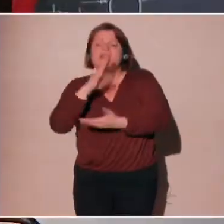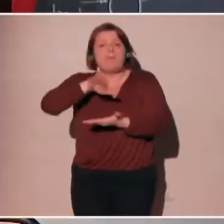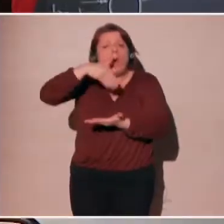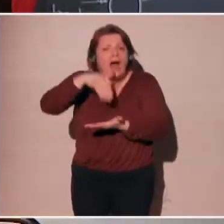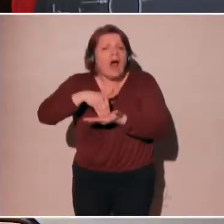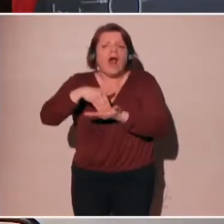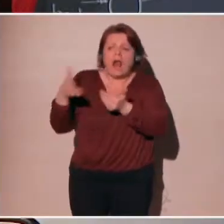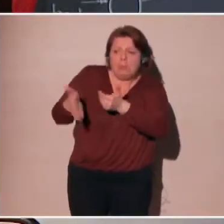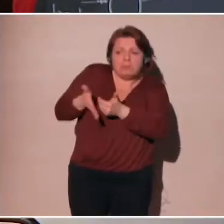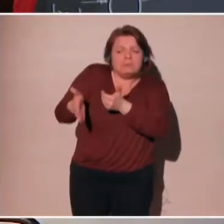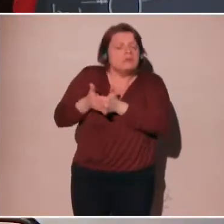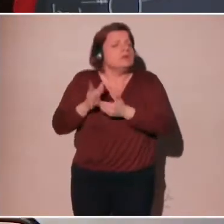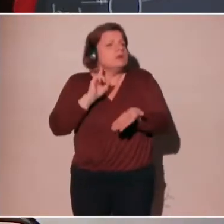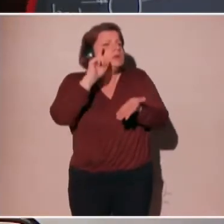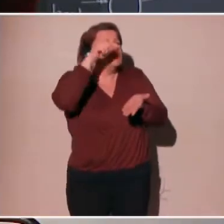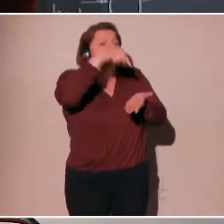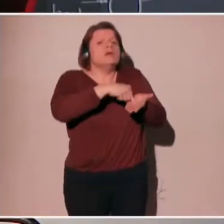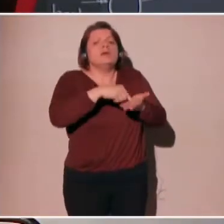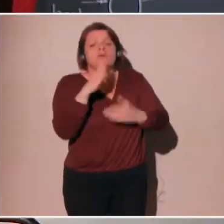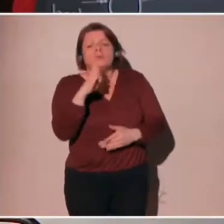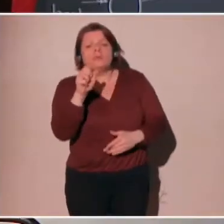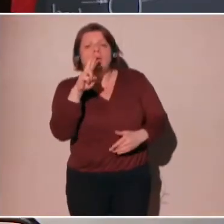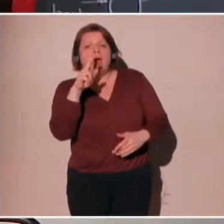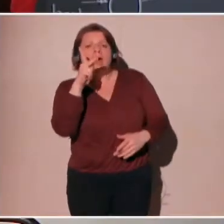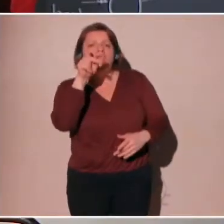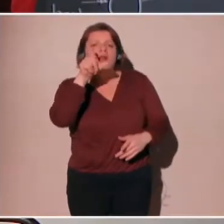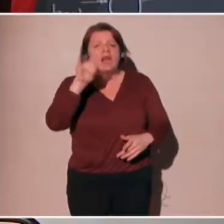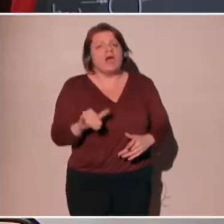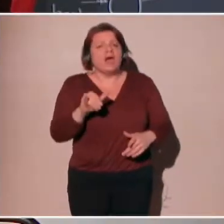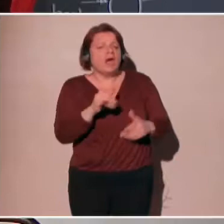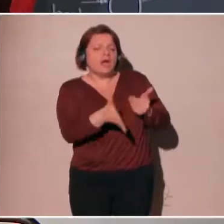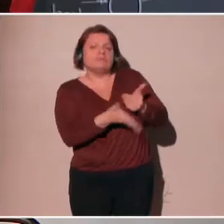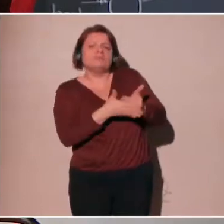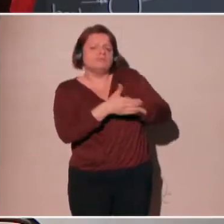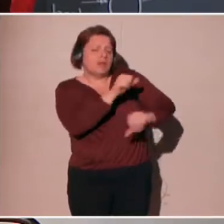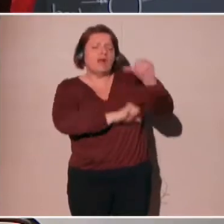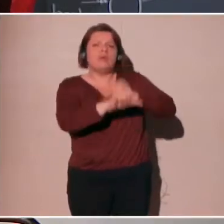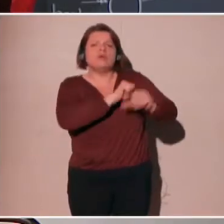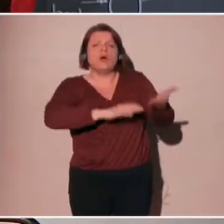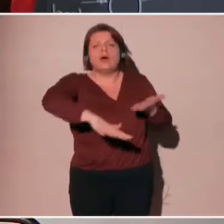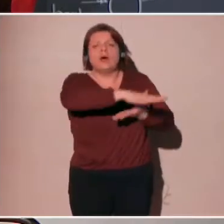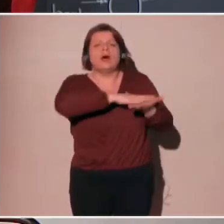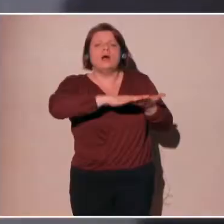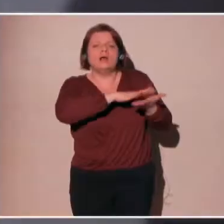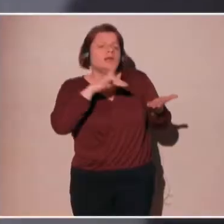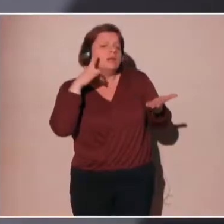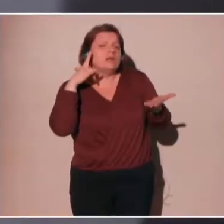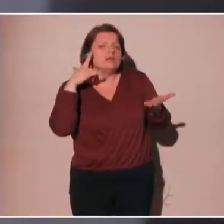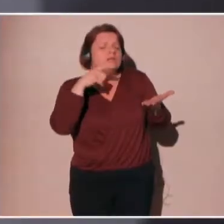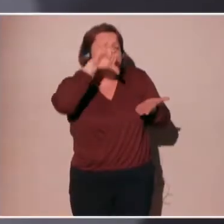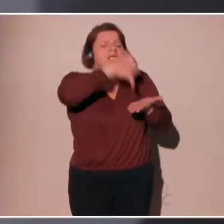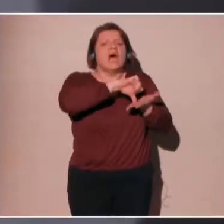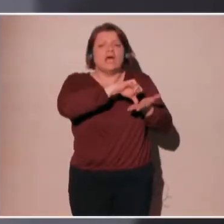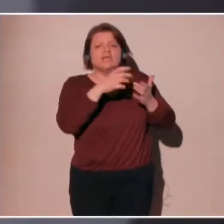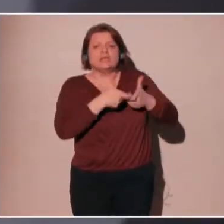very easy with McGill in Montreal, with Berkeley in California, which is quite close to the Menlo Park lab,